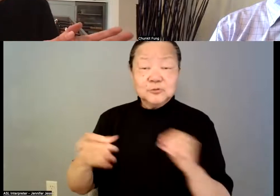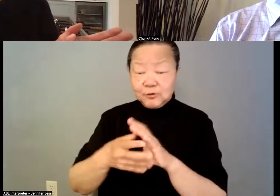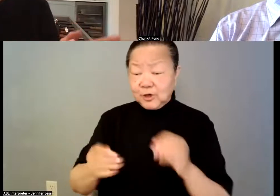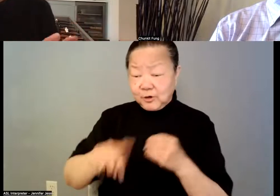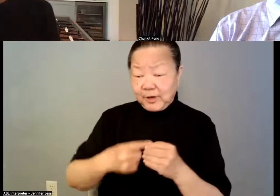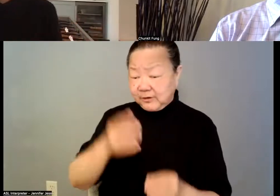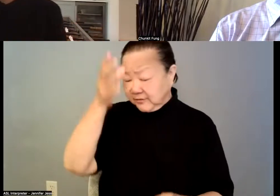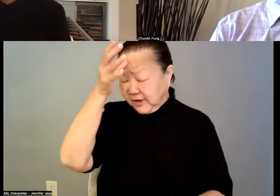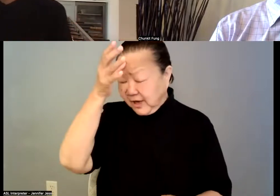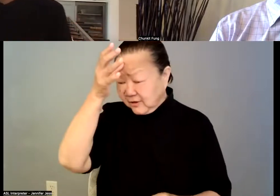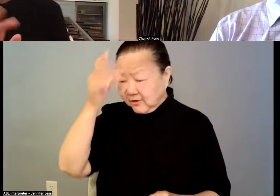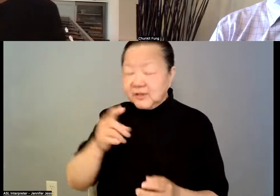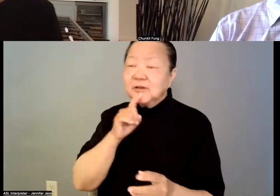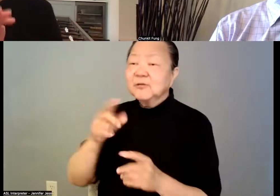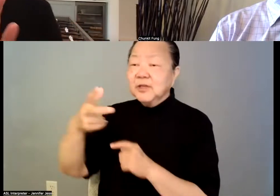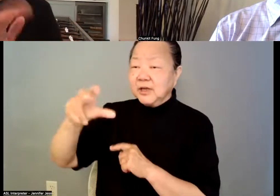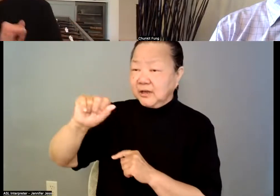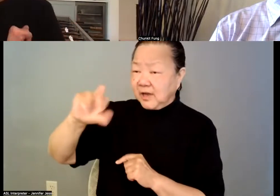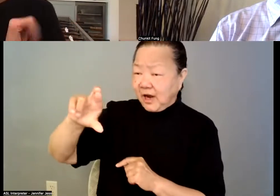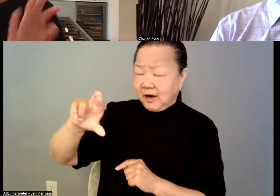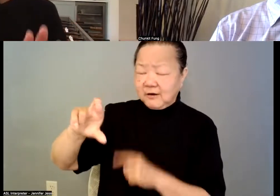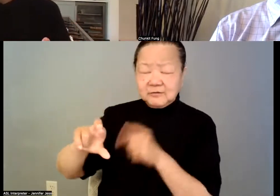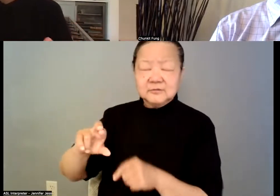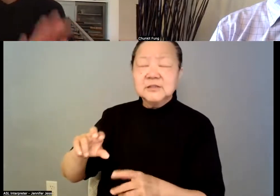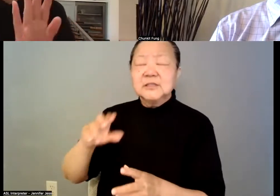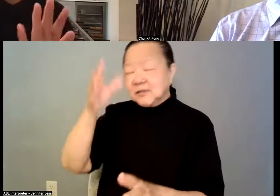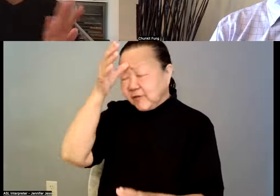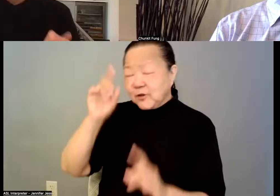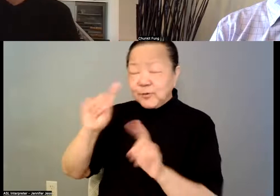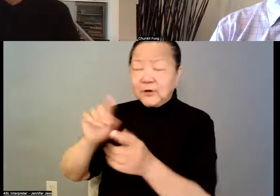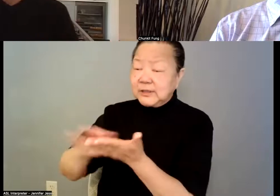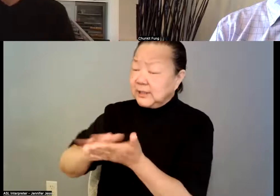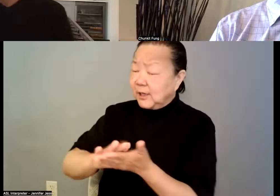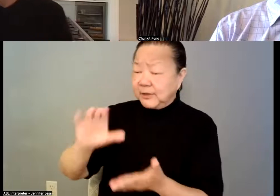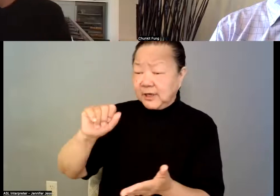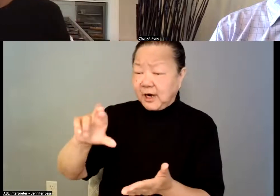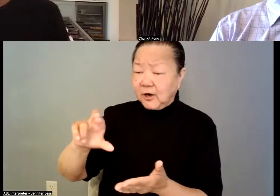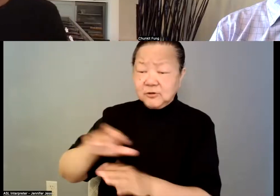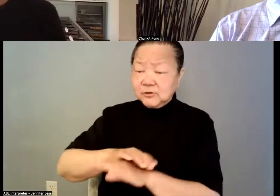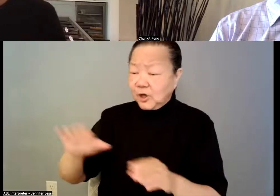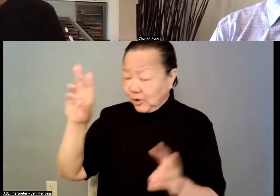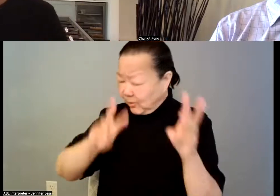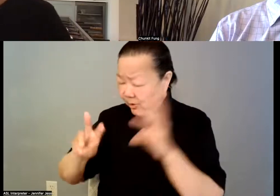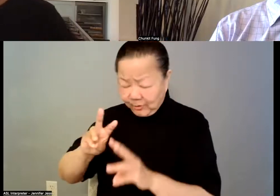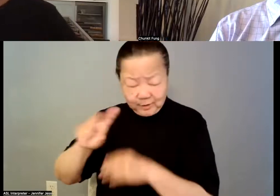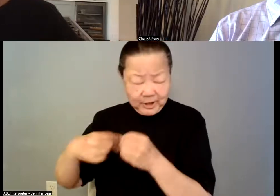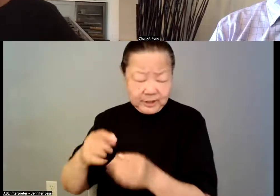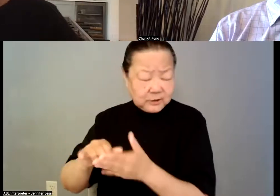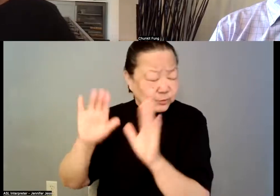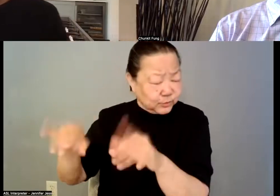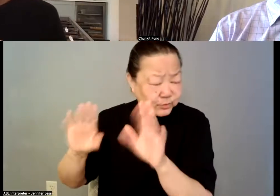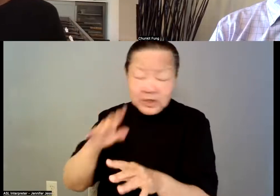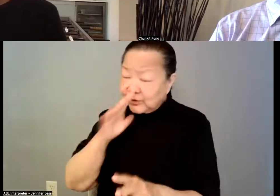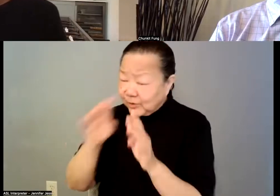their car and his father just went out and swept it up and was like, we're not going to complain about this. We're grateful to be here. And so I think these things are really